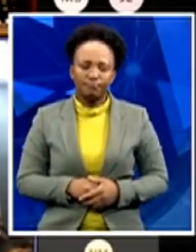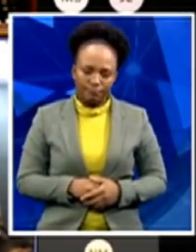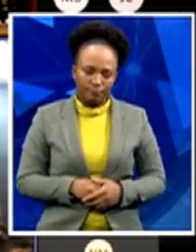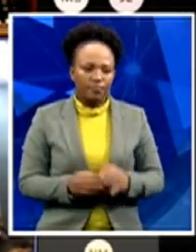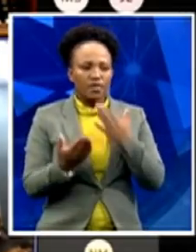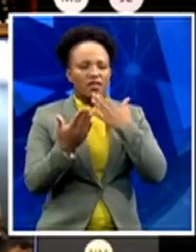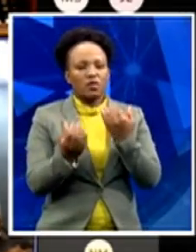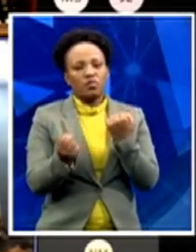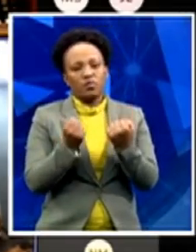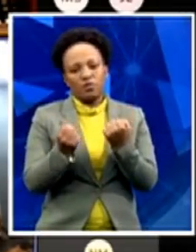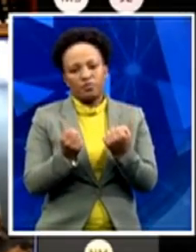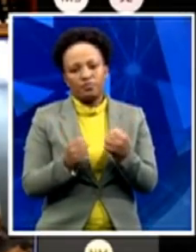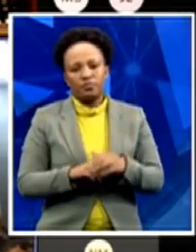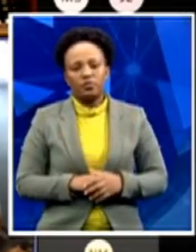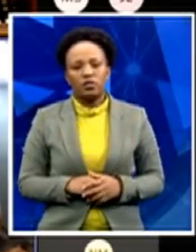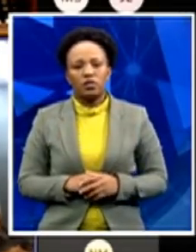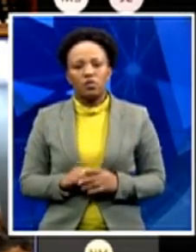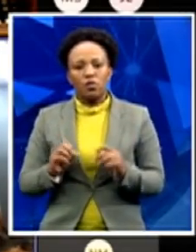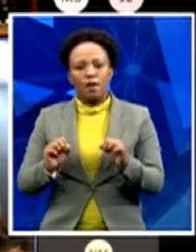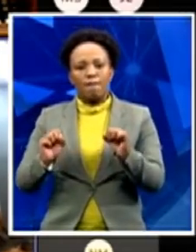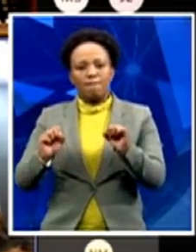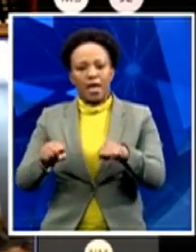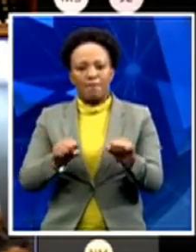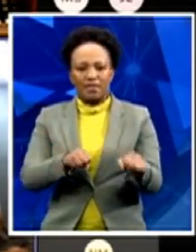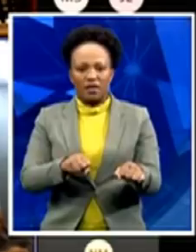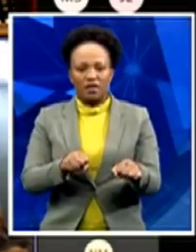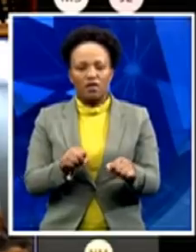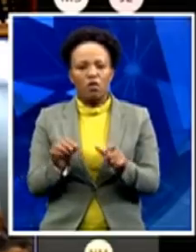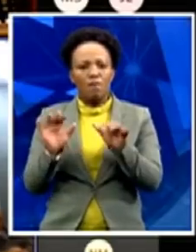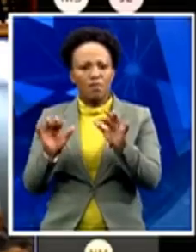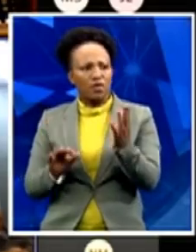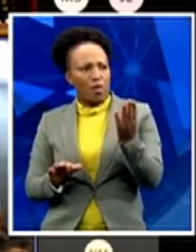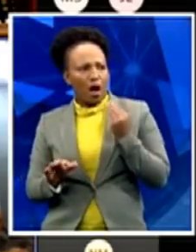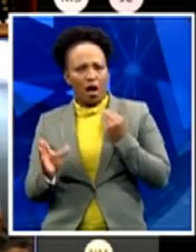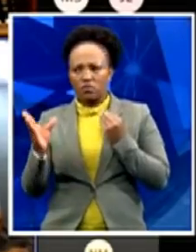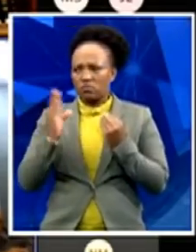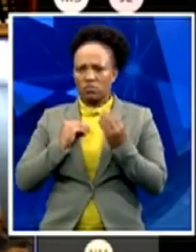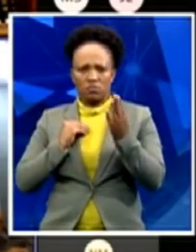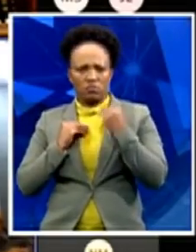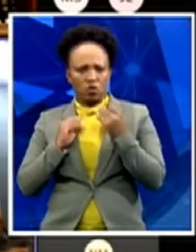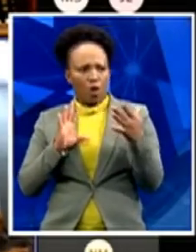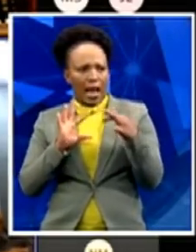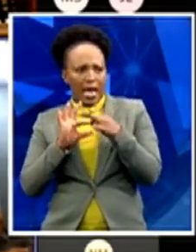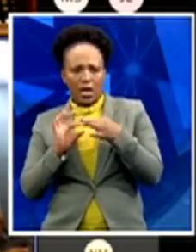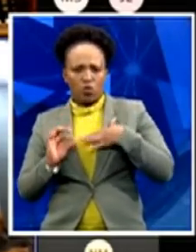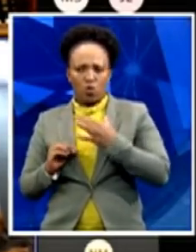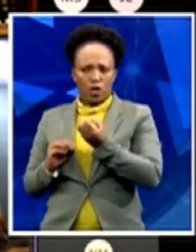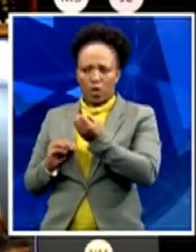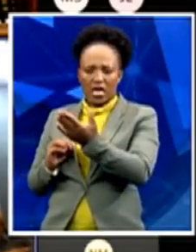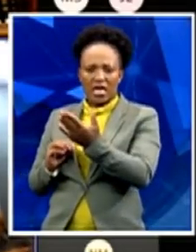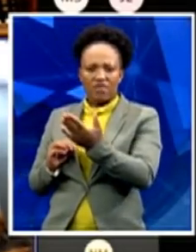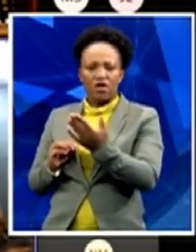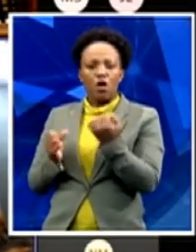really because people were asking us for the link, and we didn't want to give them a link without the permission of the court. Thank you. We're indebted to the